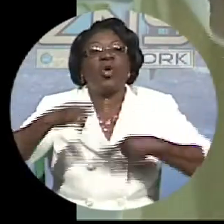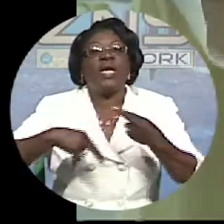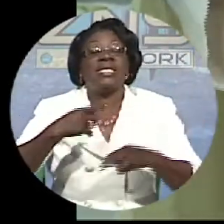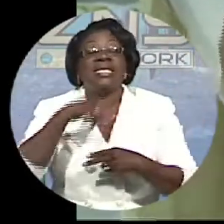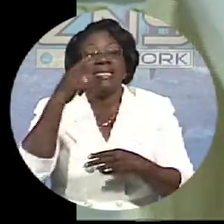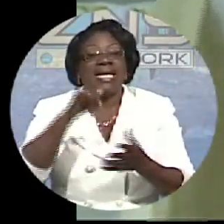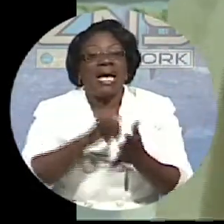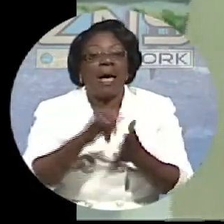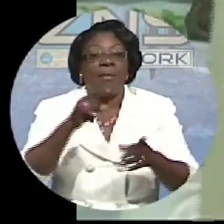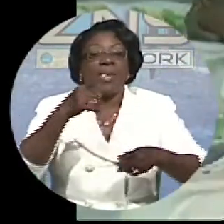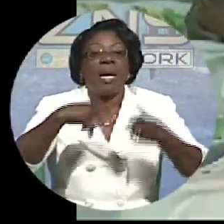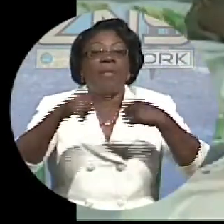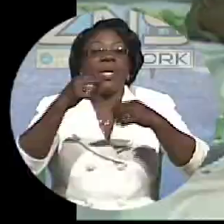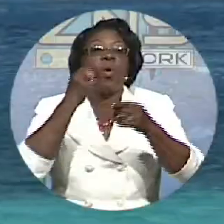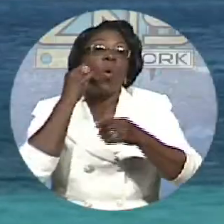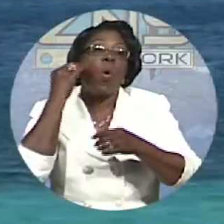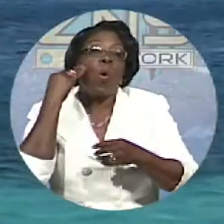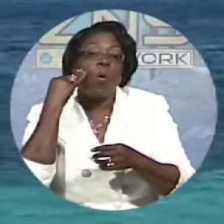home.